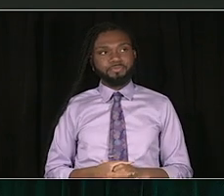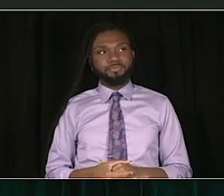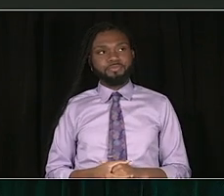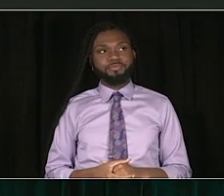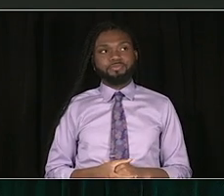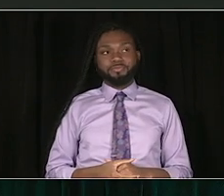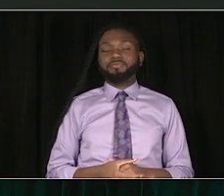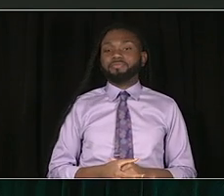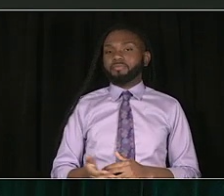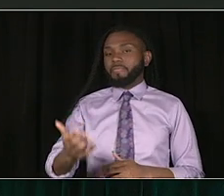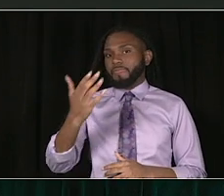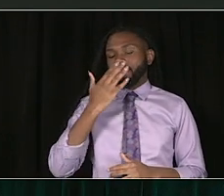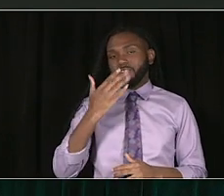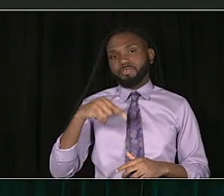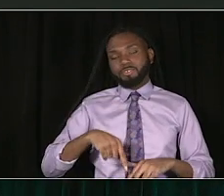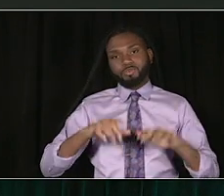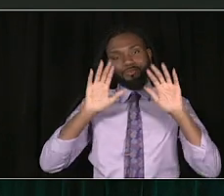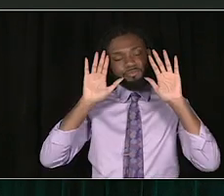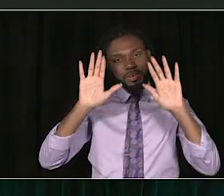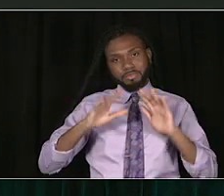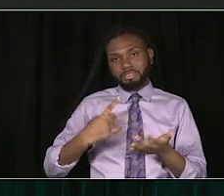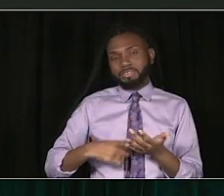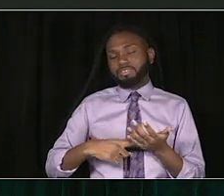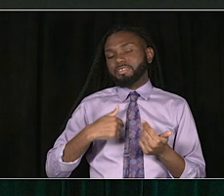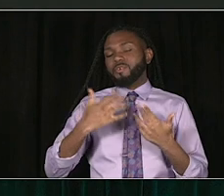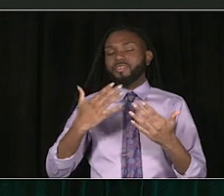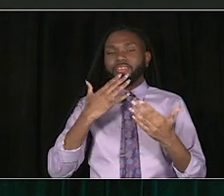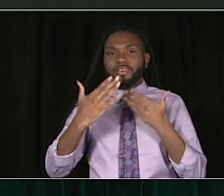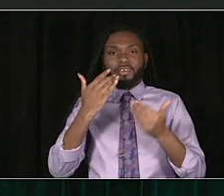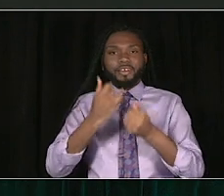Thank you. This was a fabulous discussion, and I want to thank everyone for